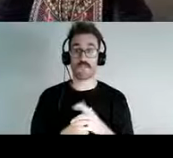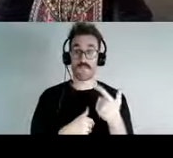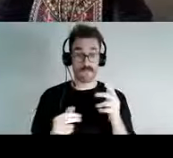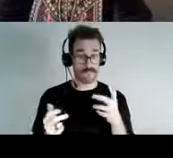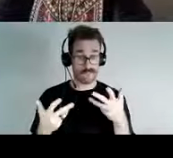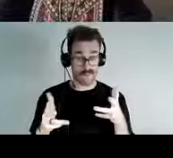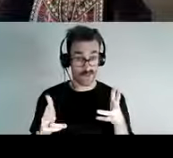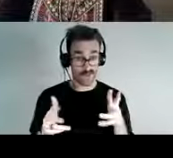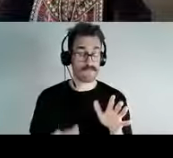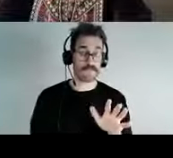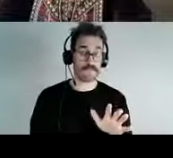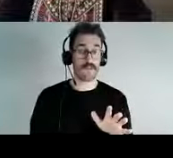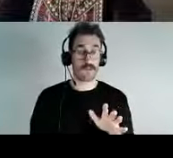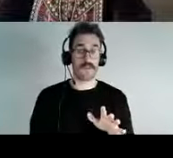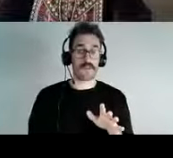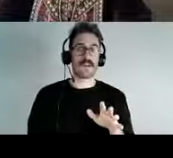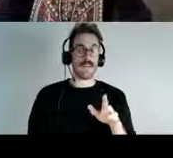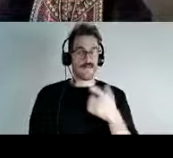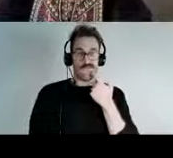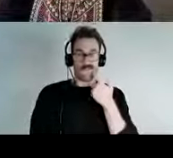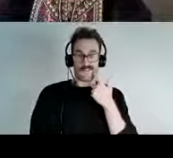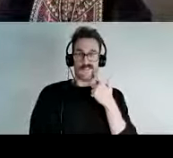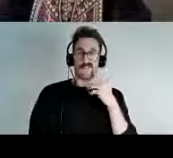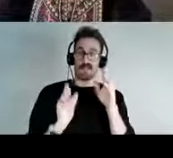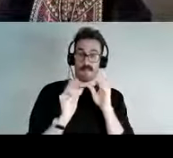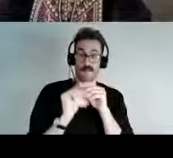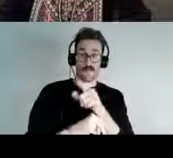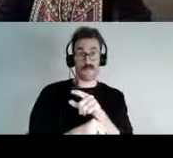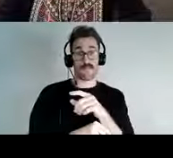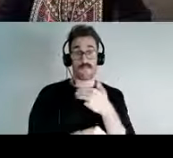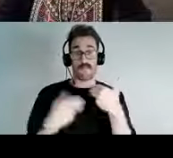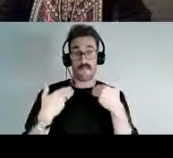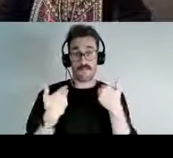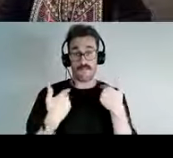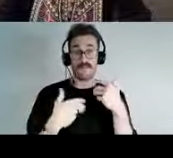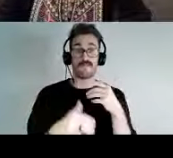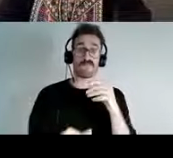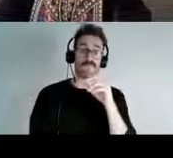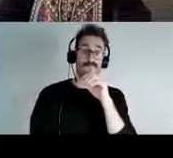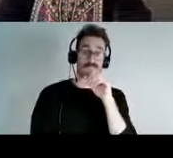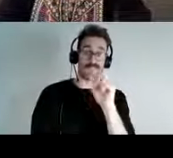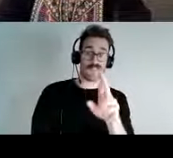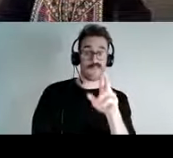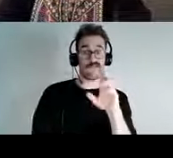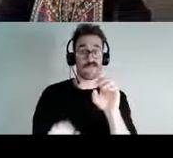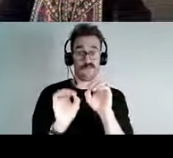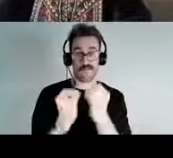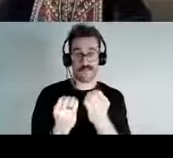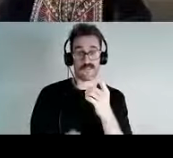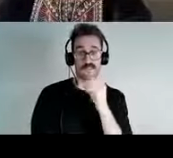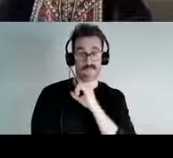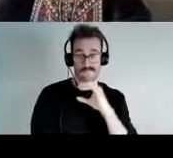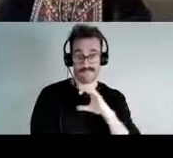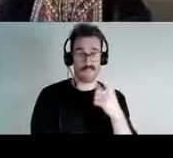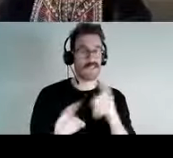More recently, we have met with the Minister for Seniors Office and the Office of the Minister for Health. That happened yesterday,